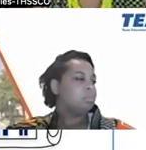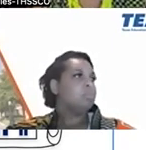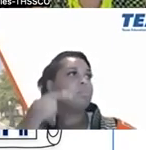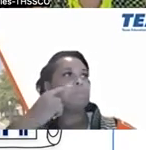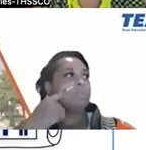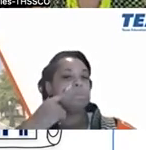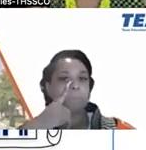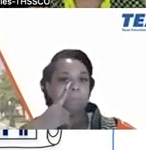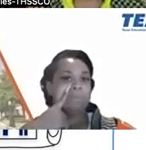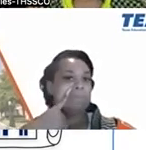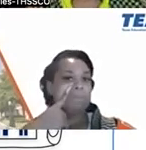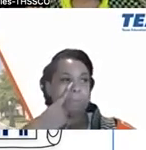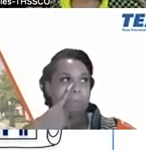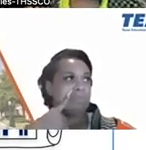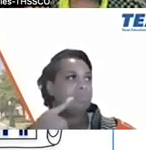What about blue group?